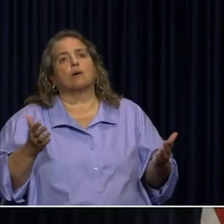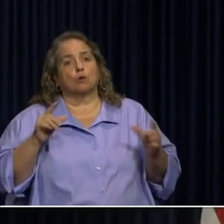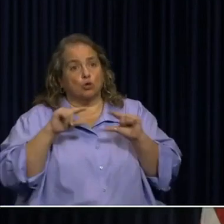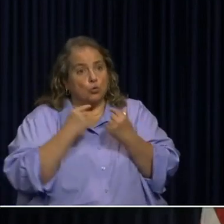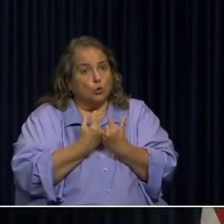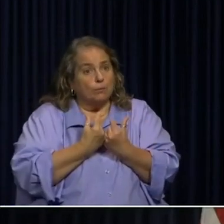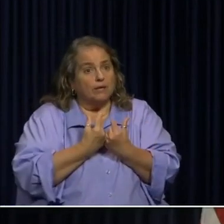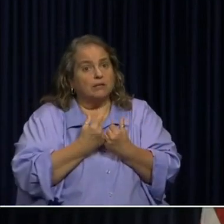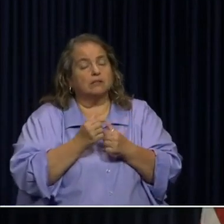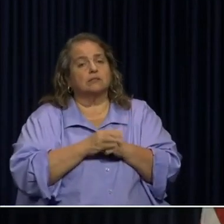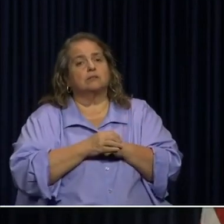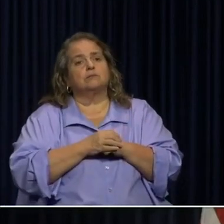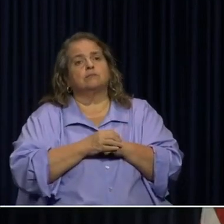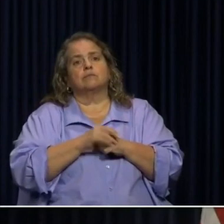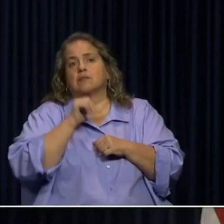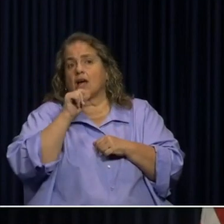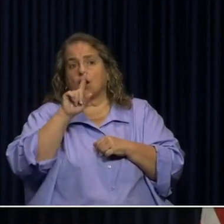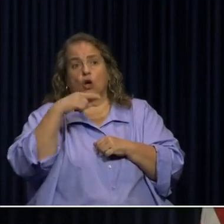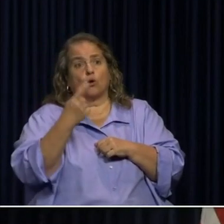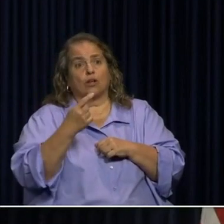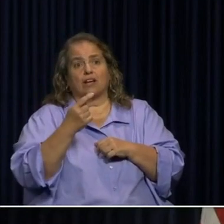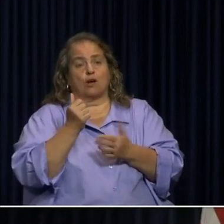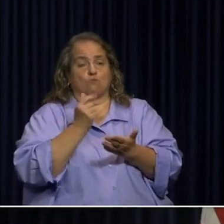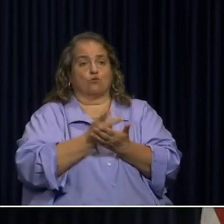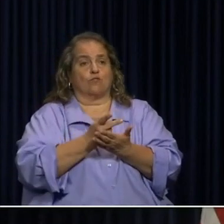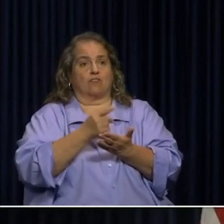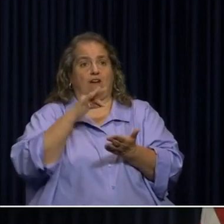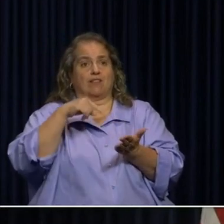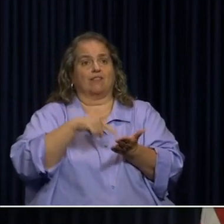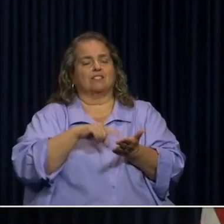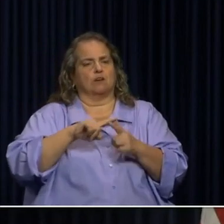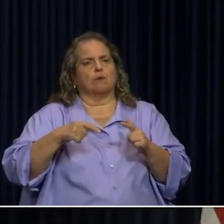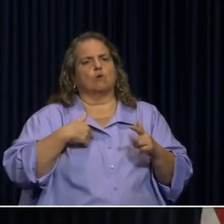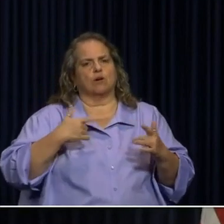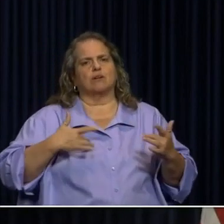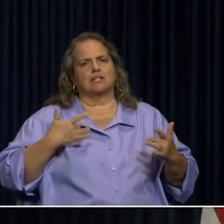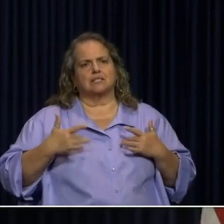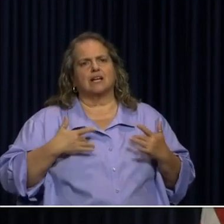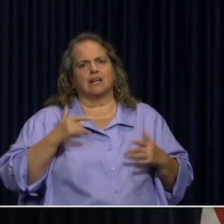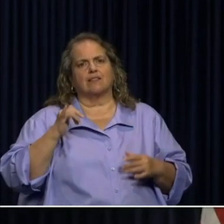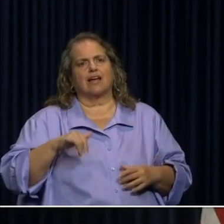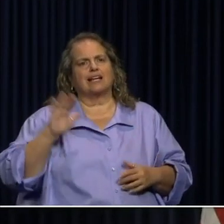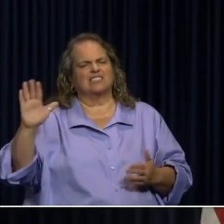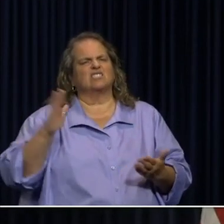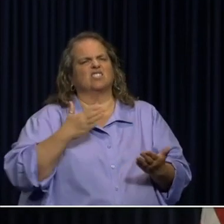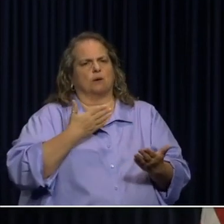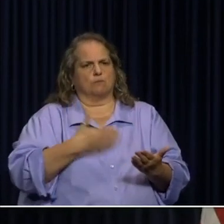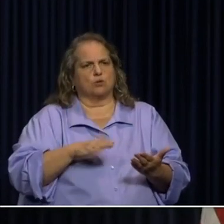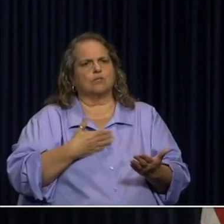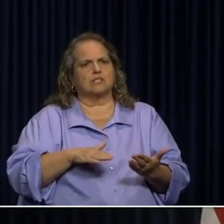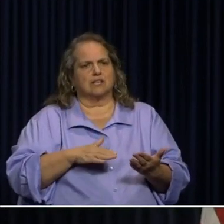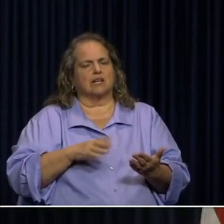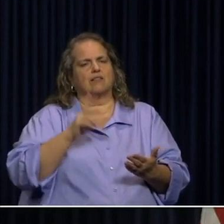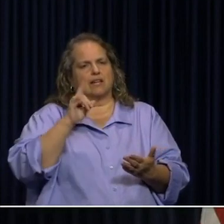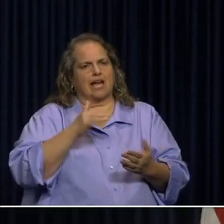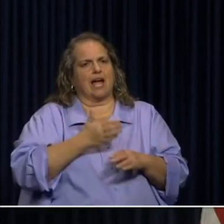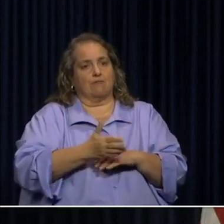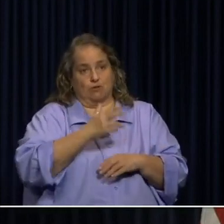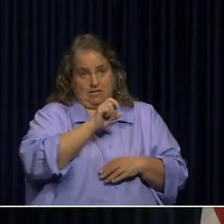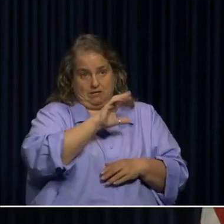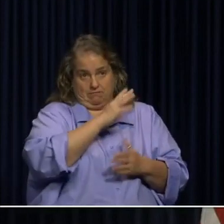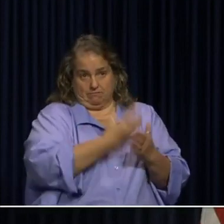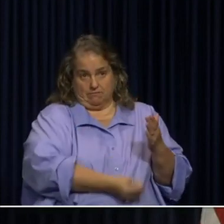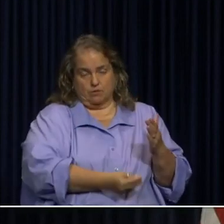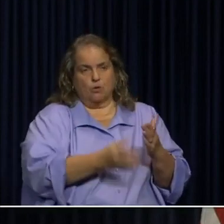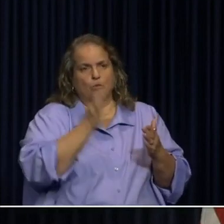group, not only approved, but we're excited that his music, the day after we lost him, would